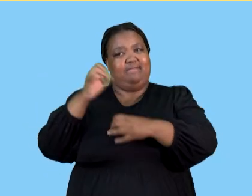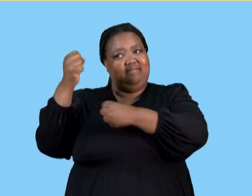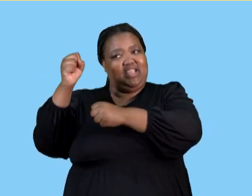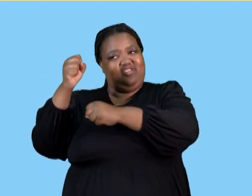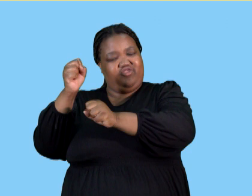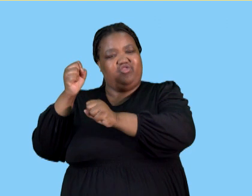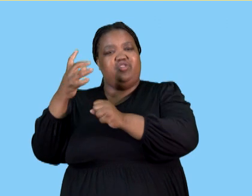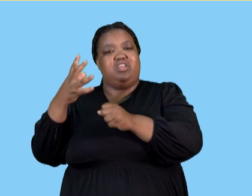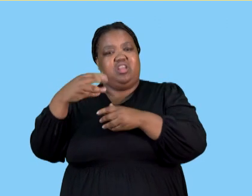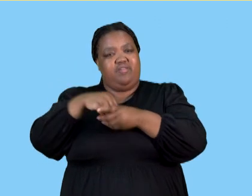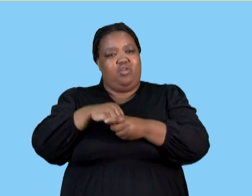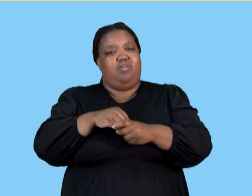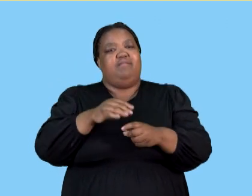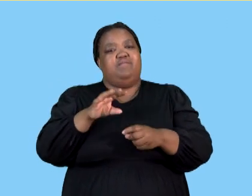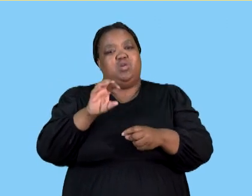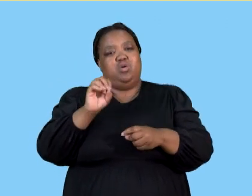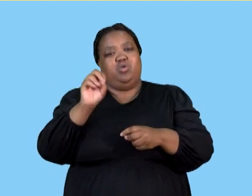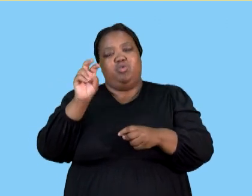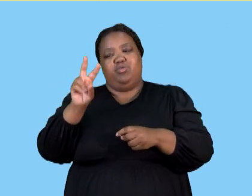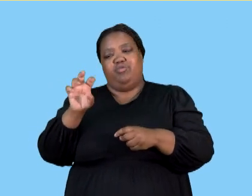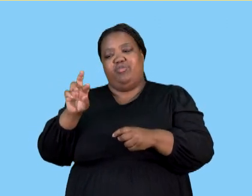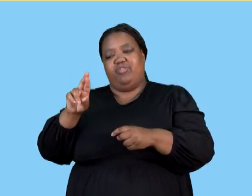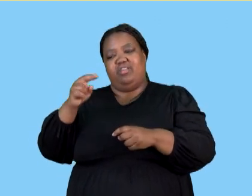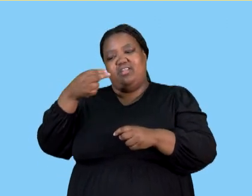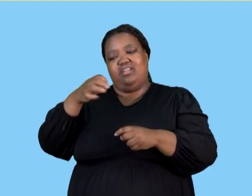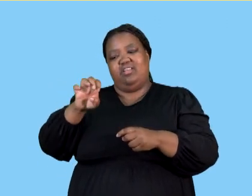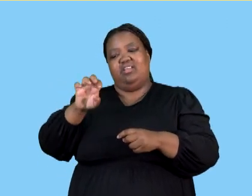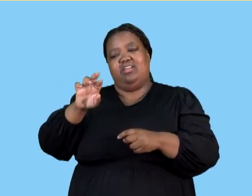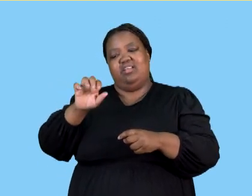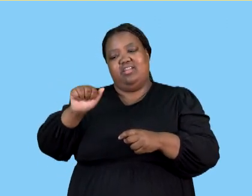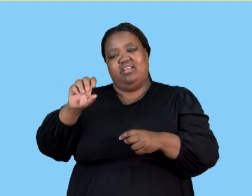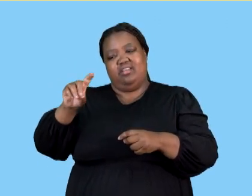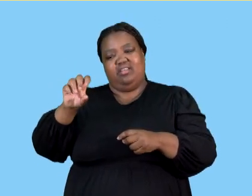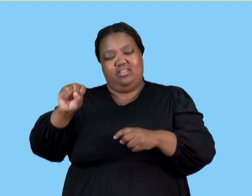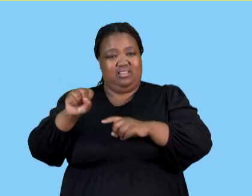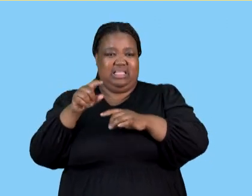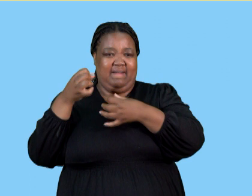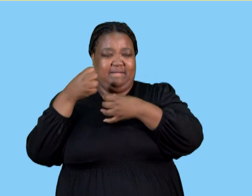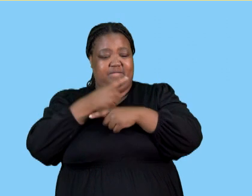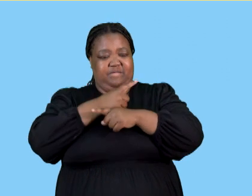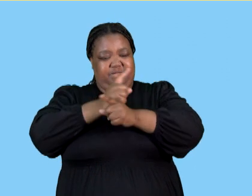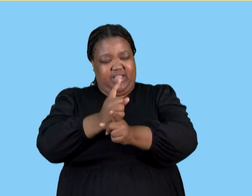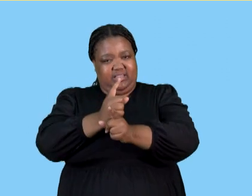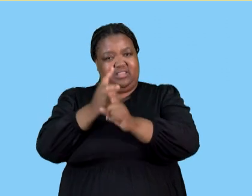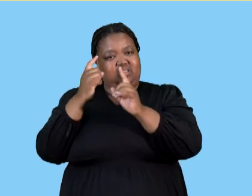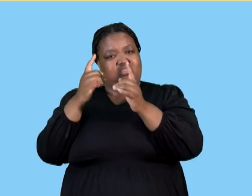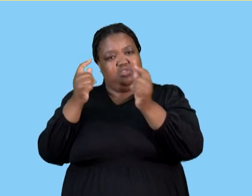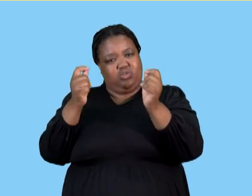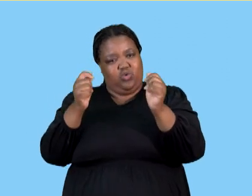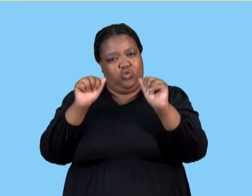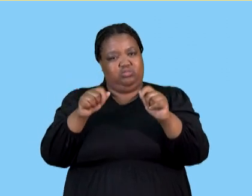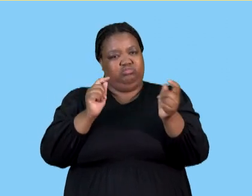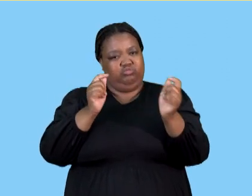the factory overheads. So we consider those to be fixed